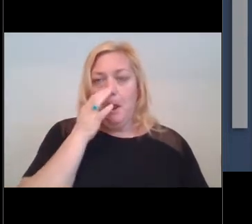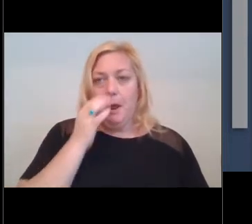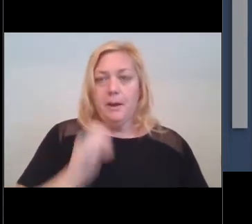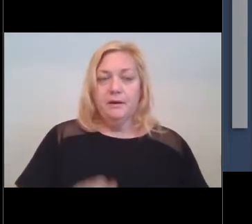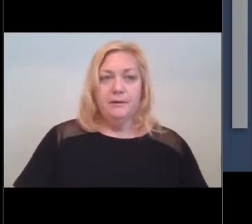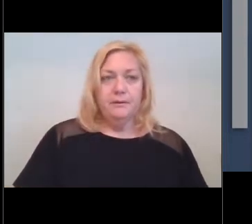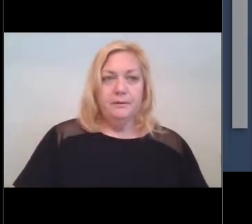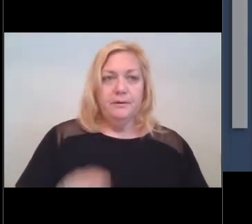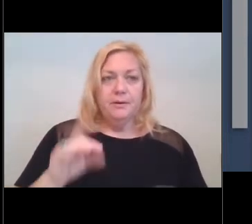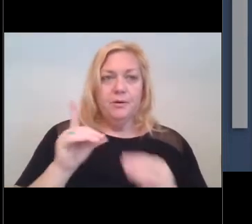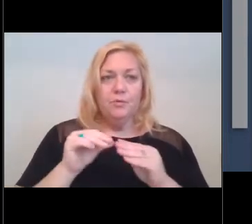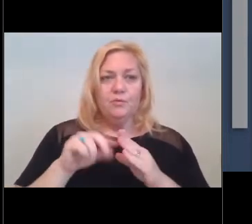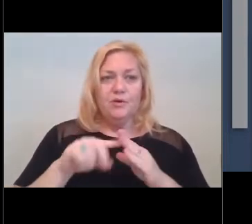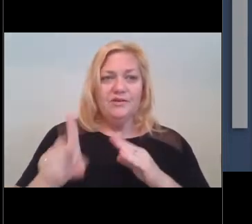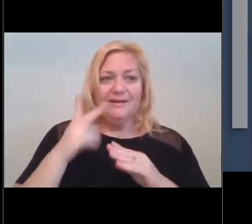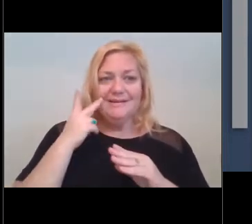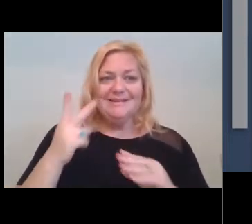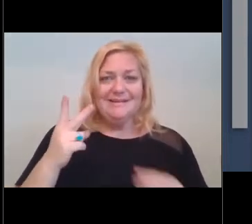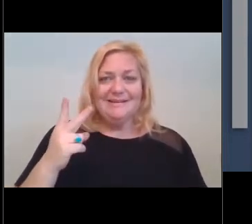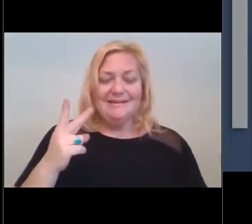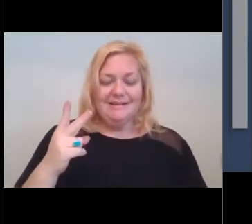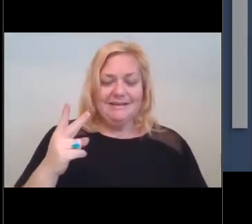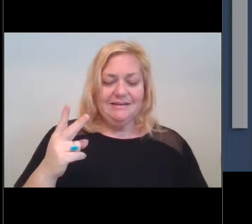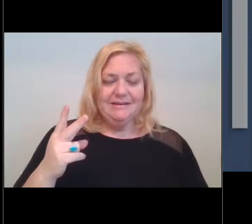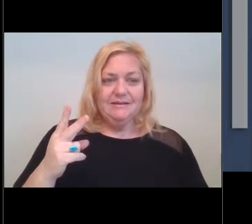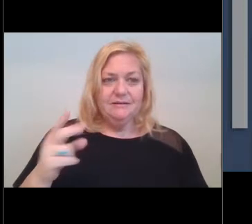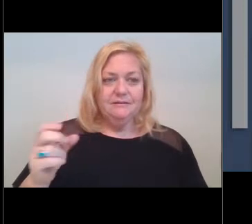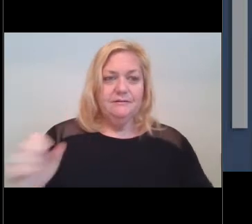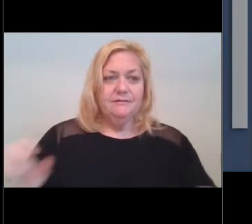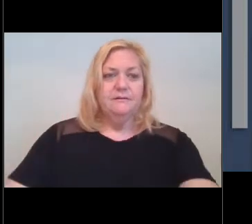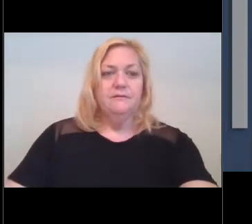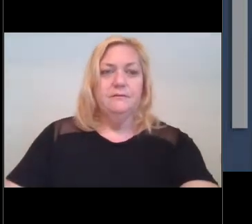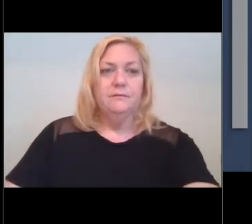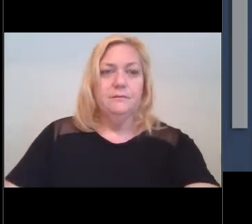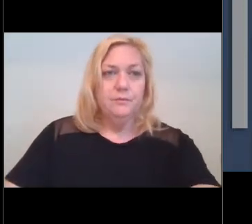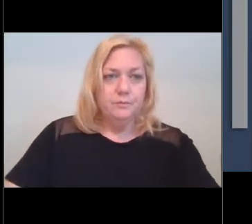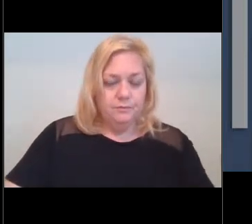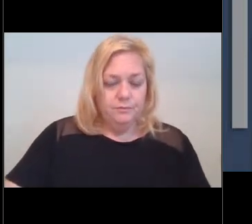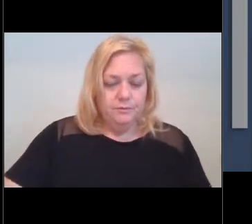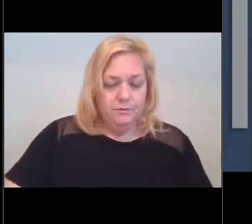Doing one more check to see if Chair Norton has made it.